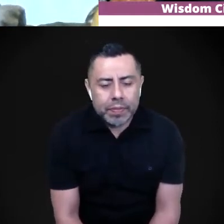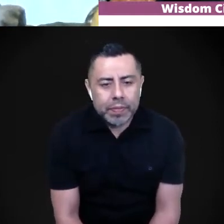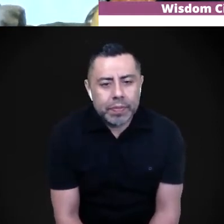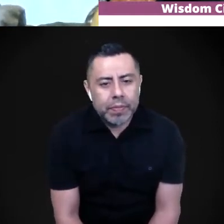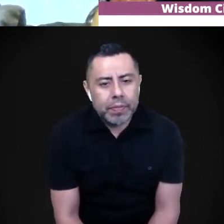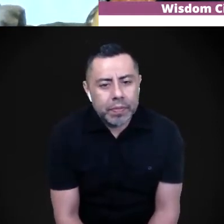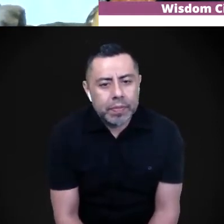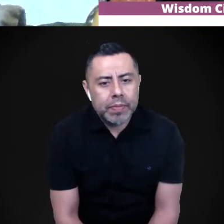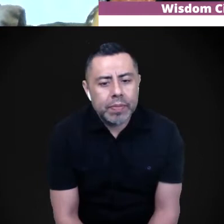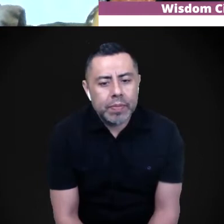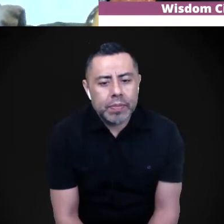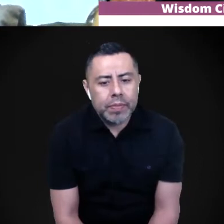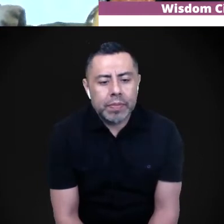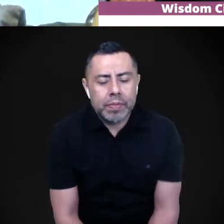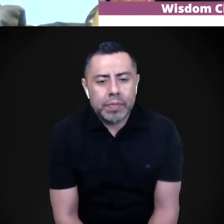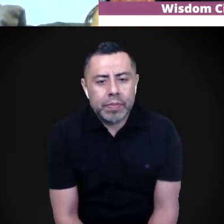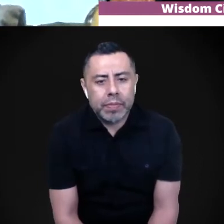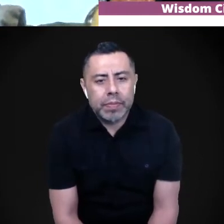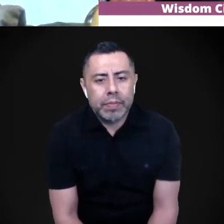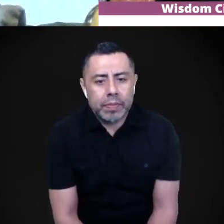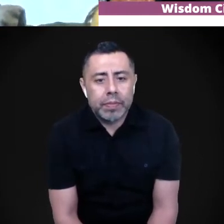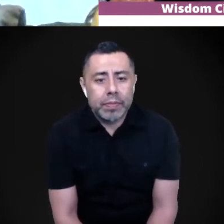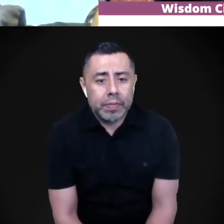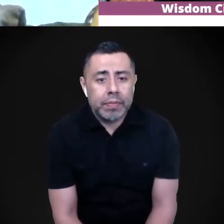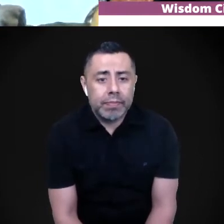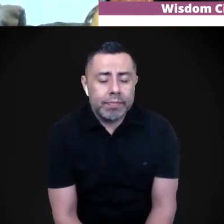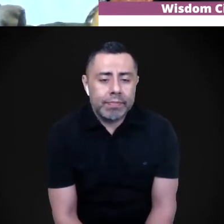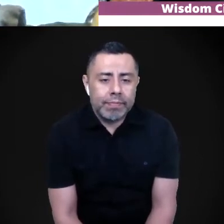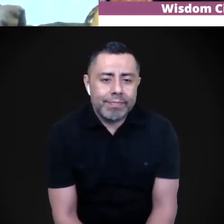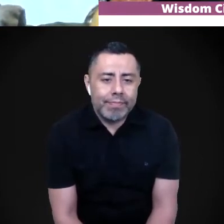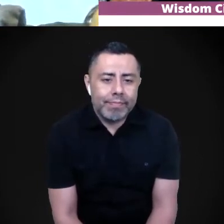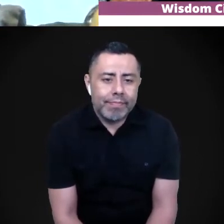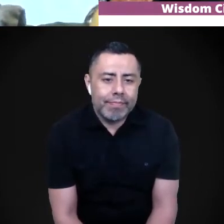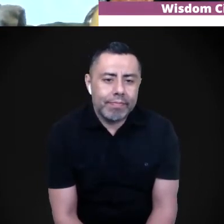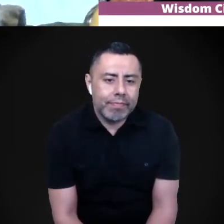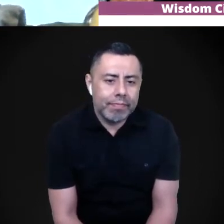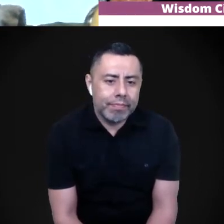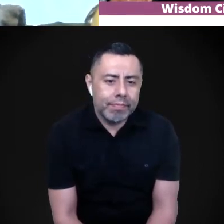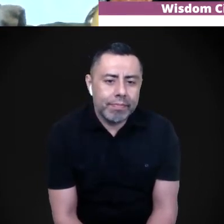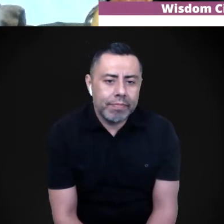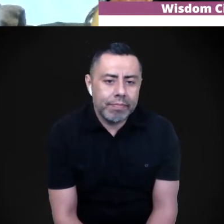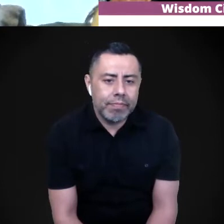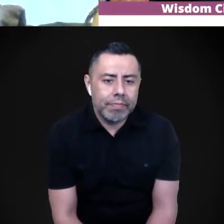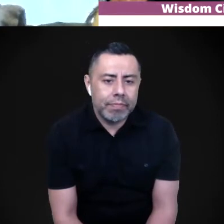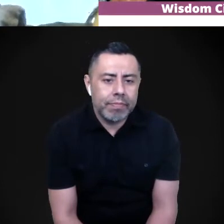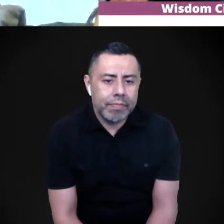adjinana. A shla nache will ye give a year program ya ita.